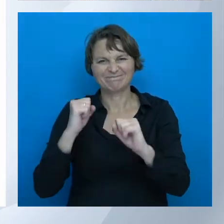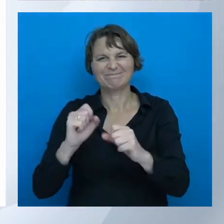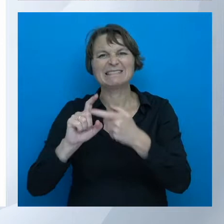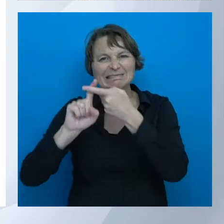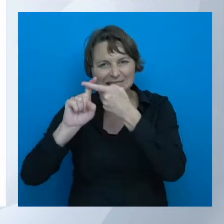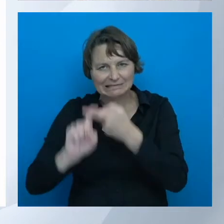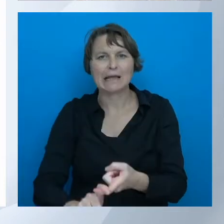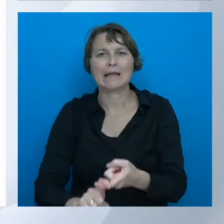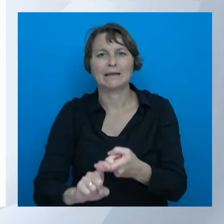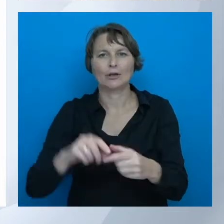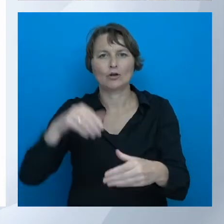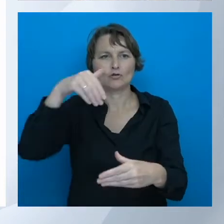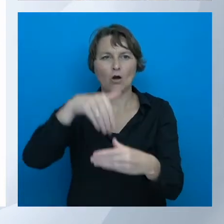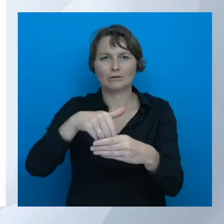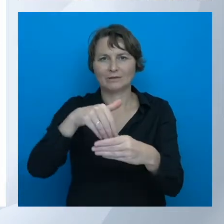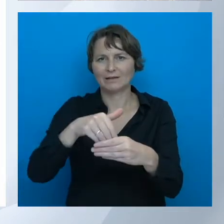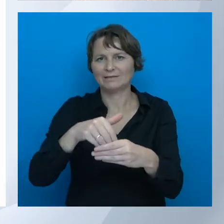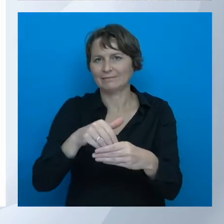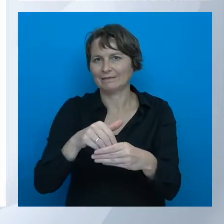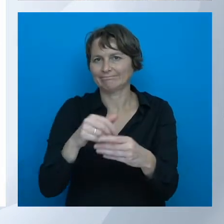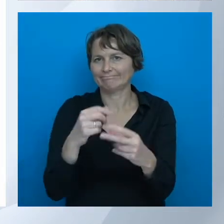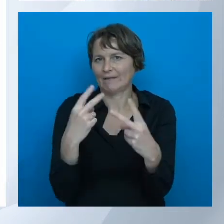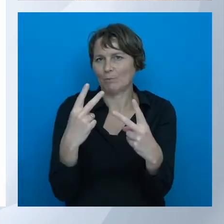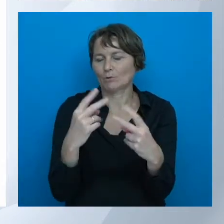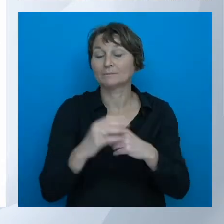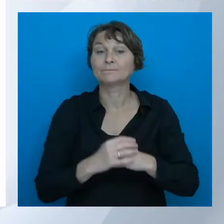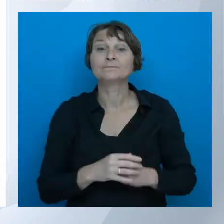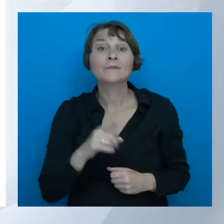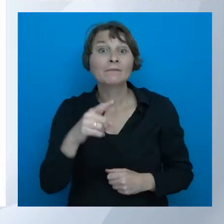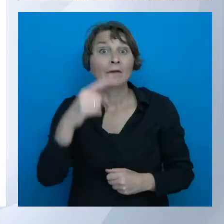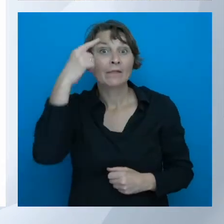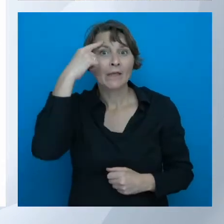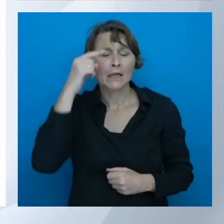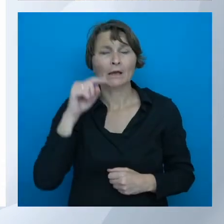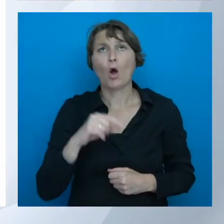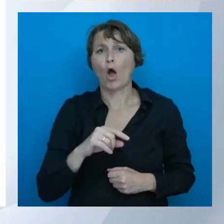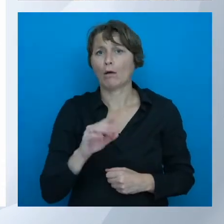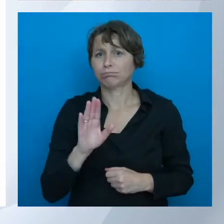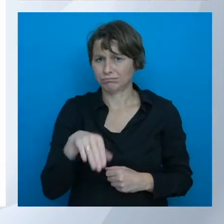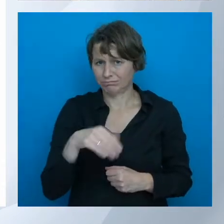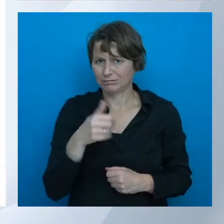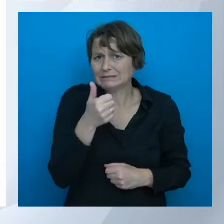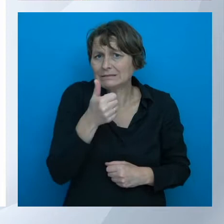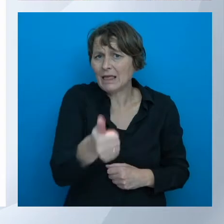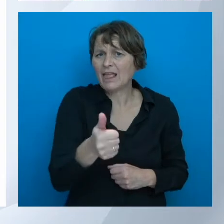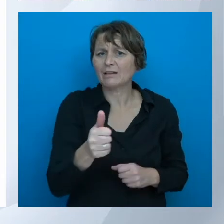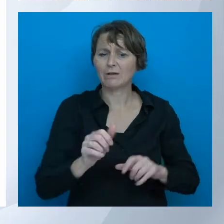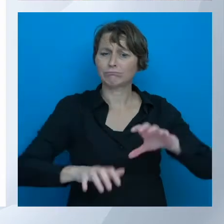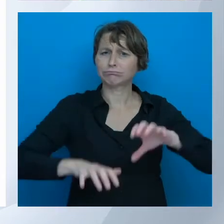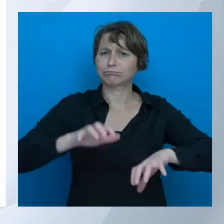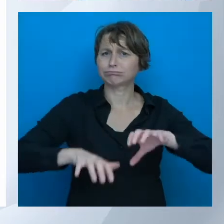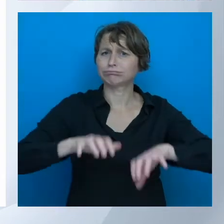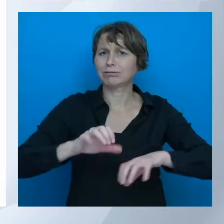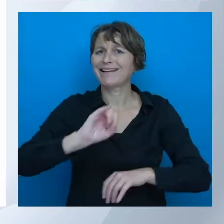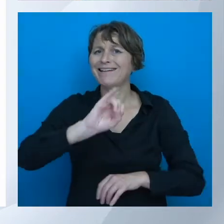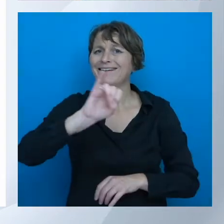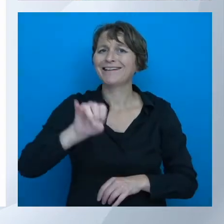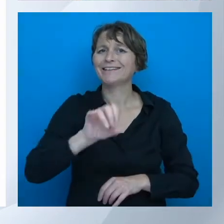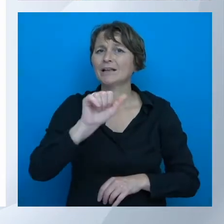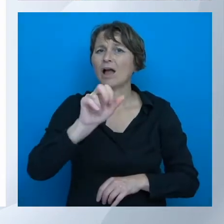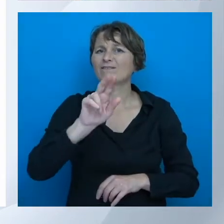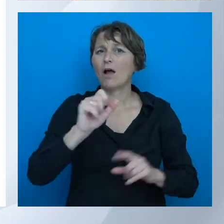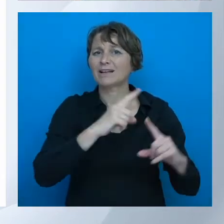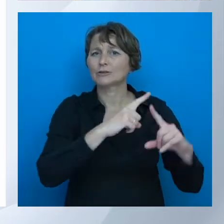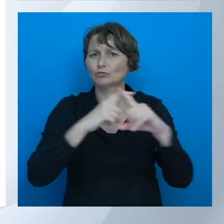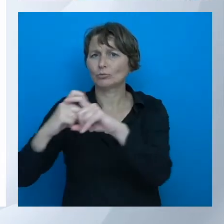if you think about that, you can write that HTML yourself, you can write that JavaScript yourself, and that's all good, that's all fine,